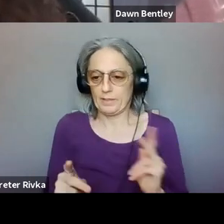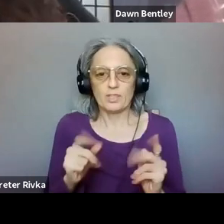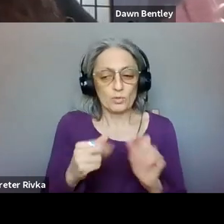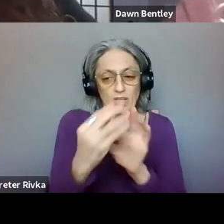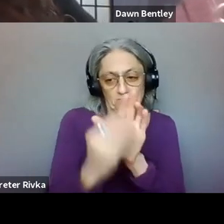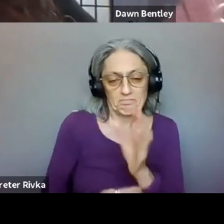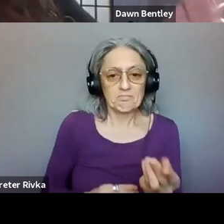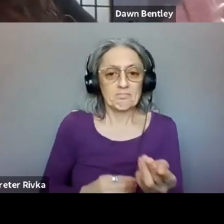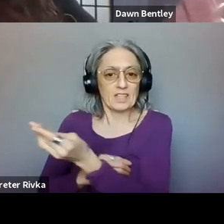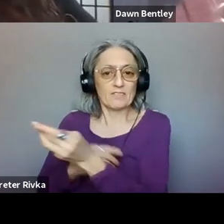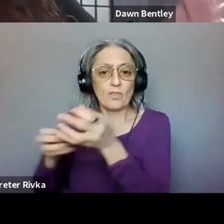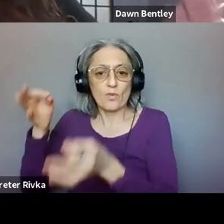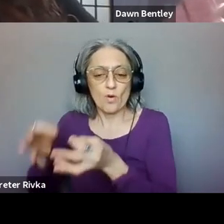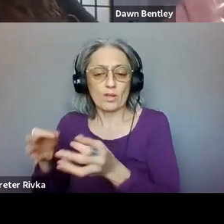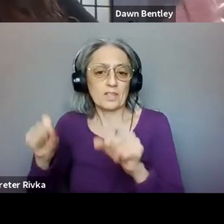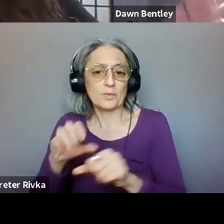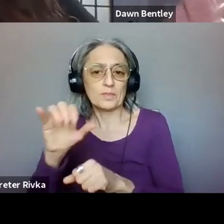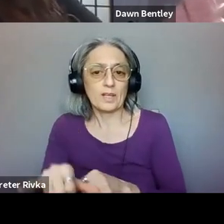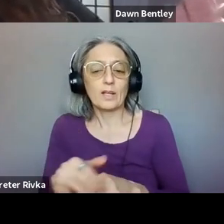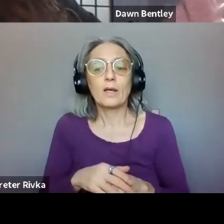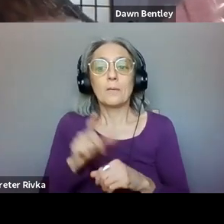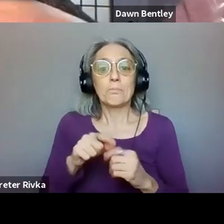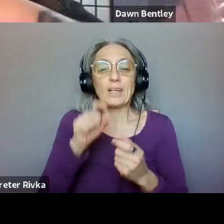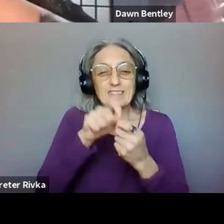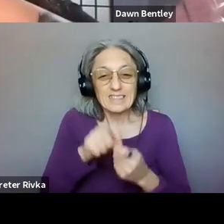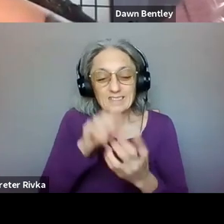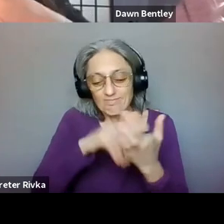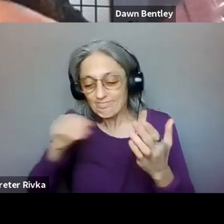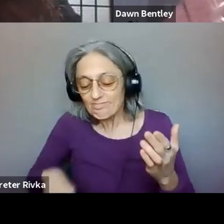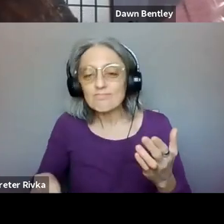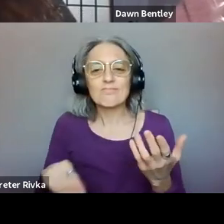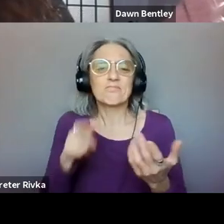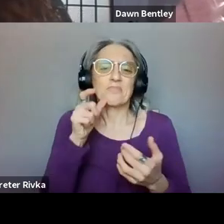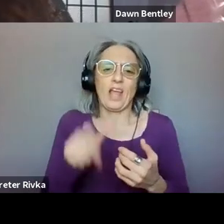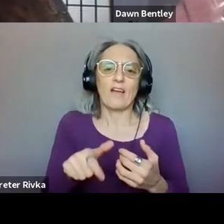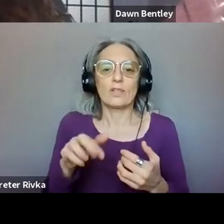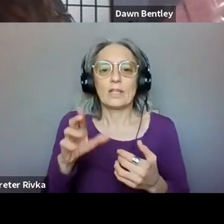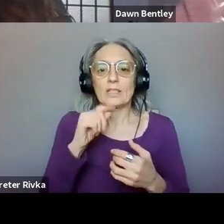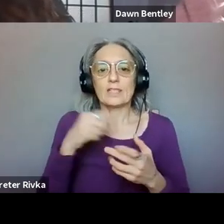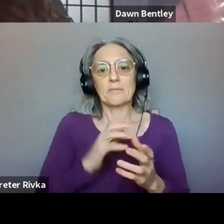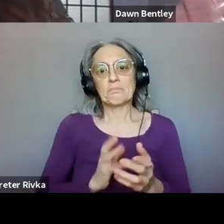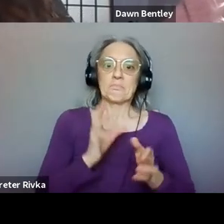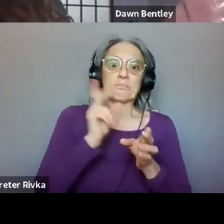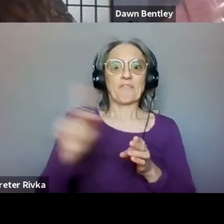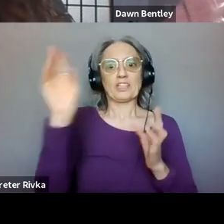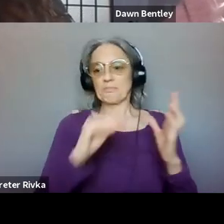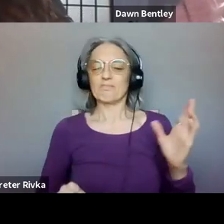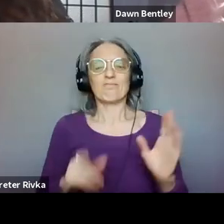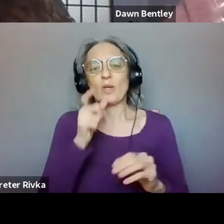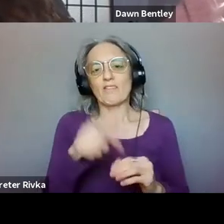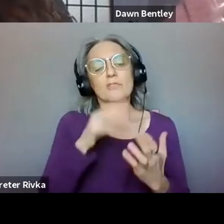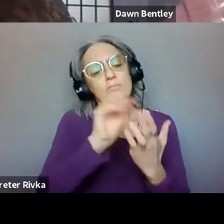It doesn't have to be necessarily super detailed or super professional looking, but just to give the court an idea of what's going on and to